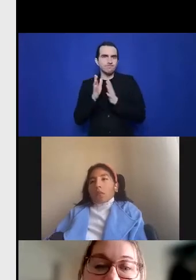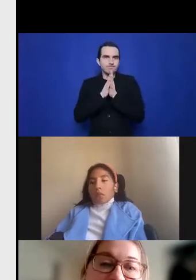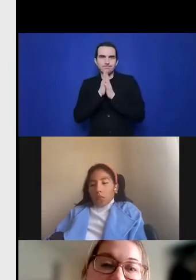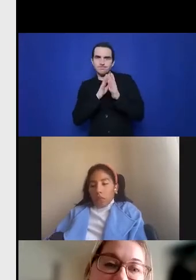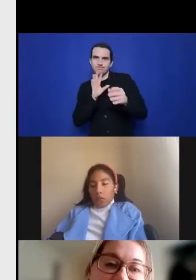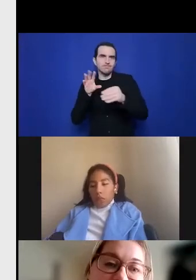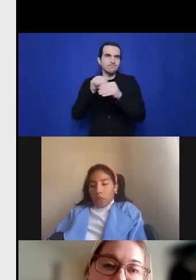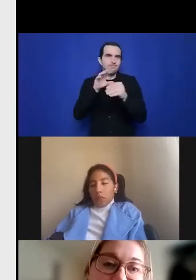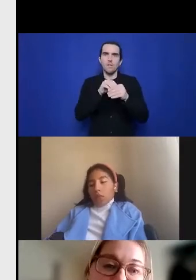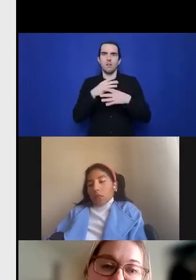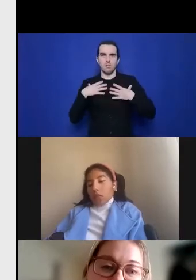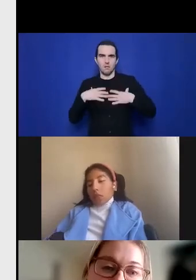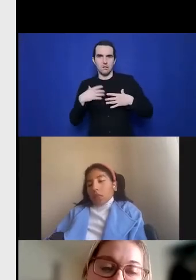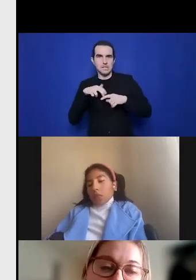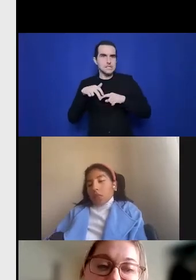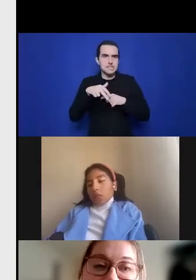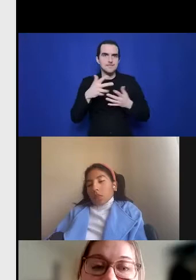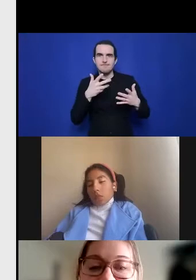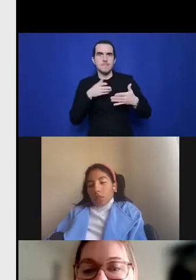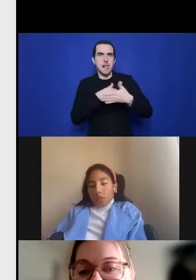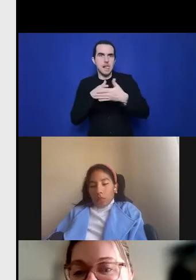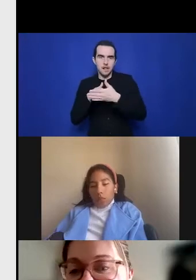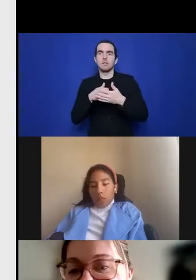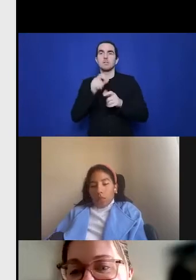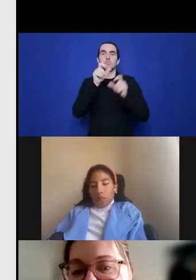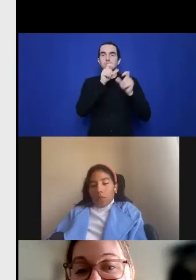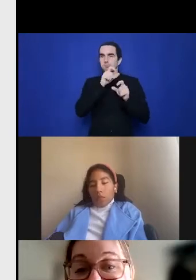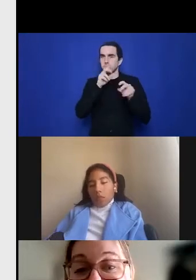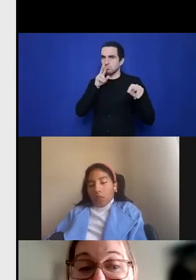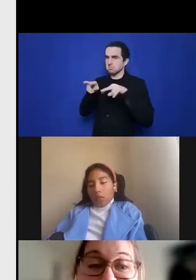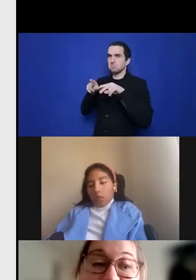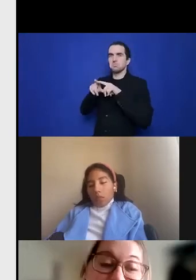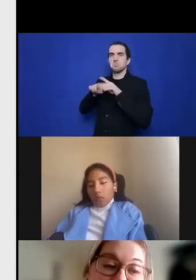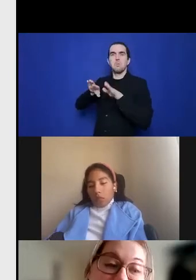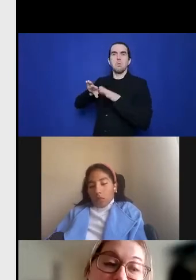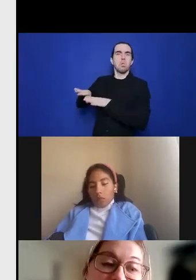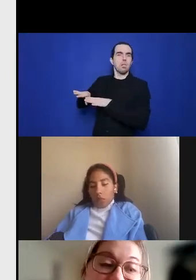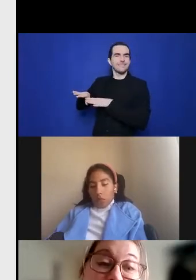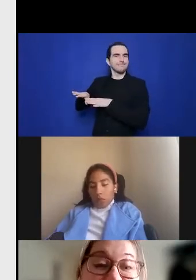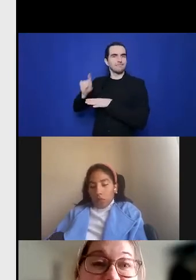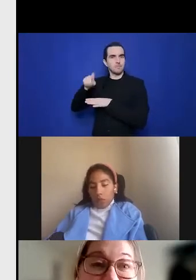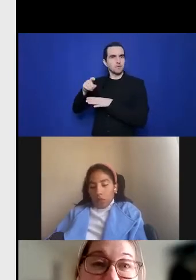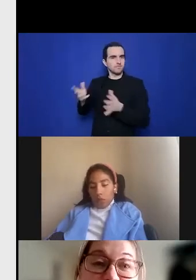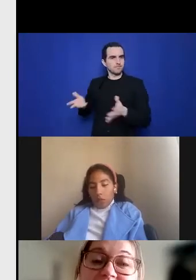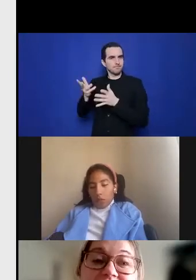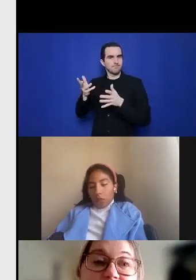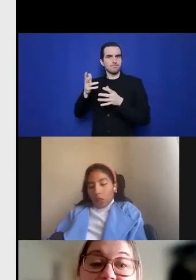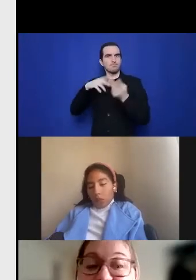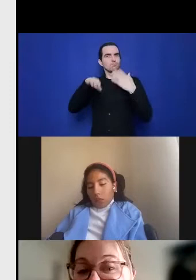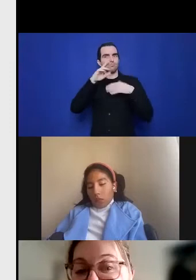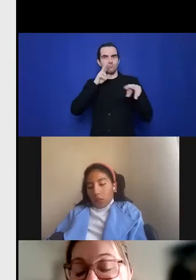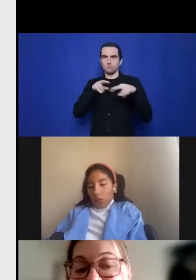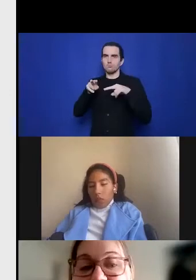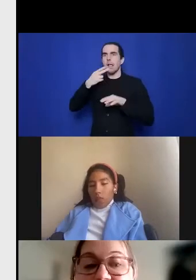So these are the barriers I speak of when I say the physical barriers. It would also be the architectural, it could be